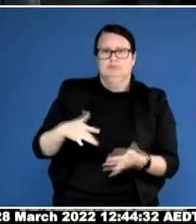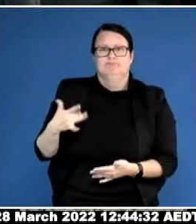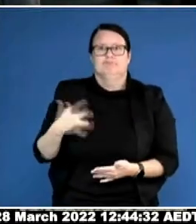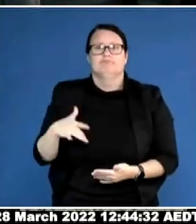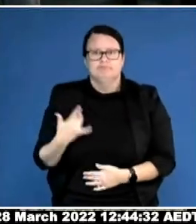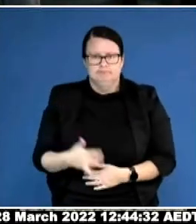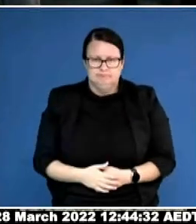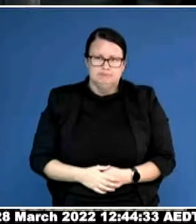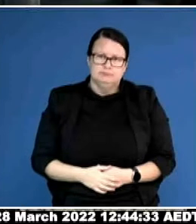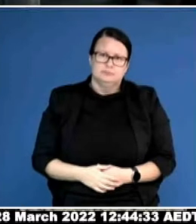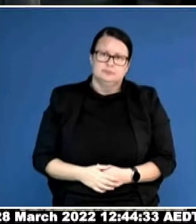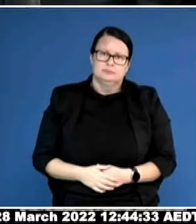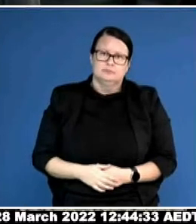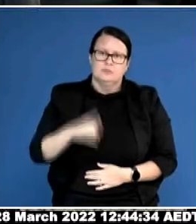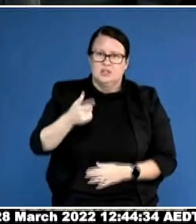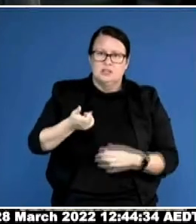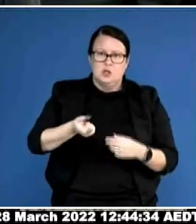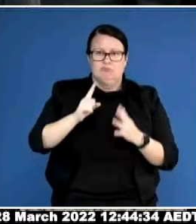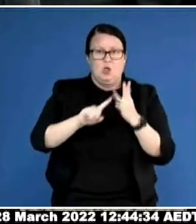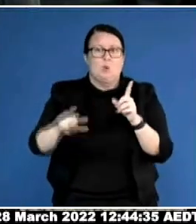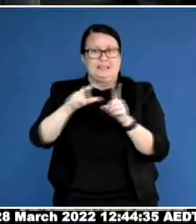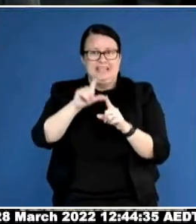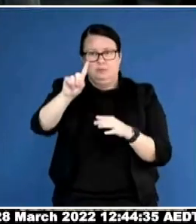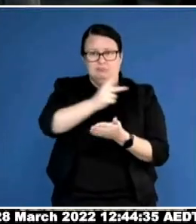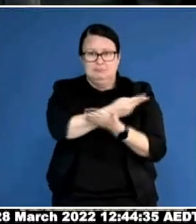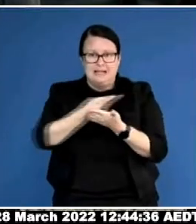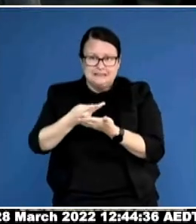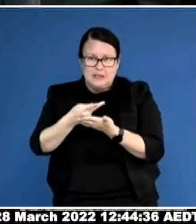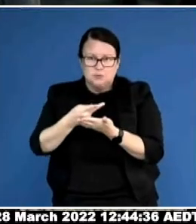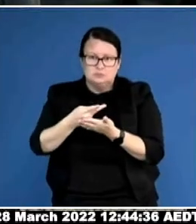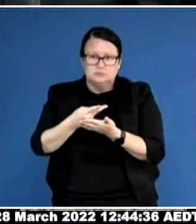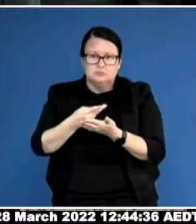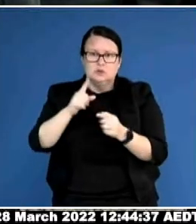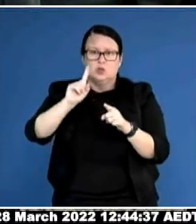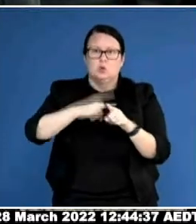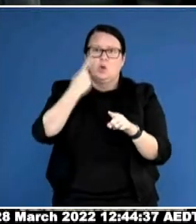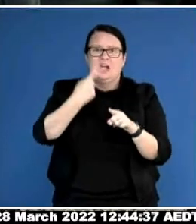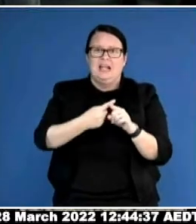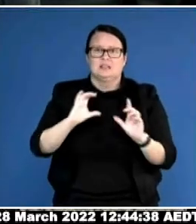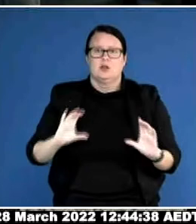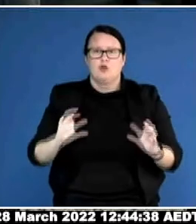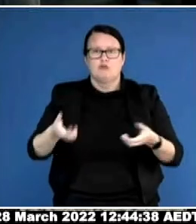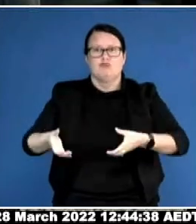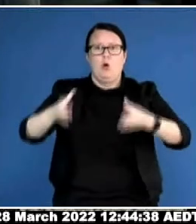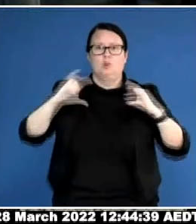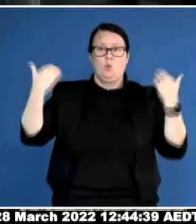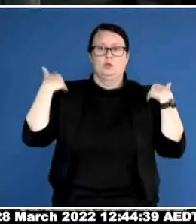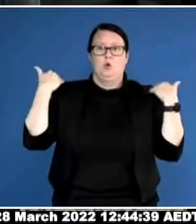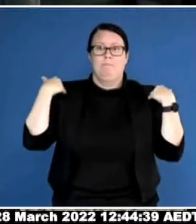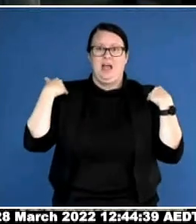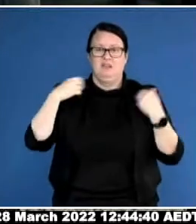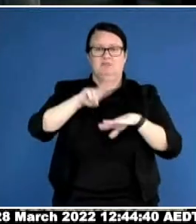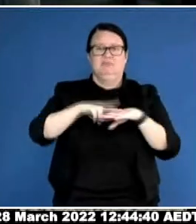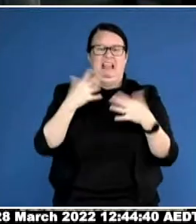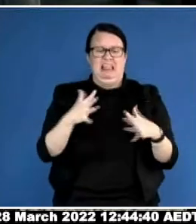You passed out at home. Your ex rolled you on your back, left you on the floor to die,